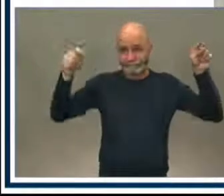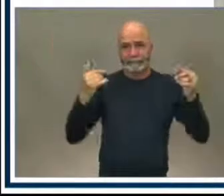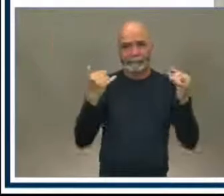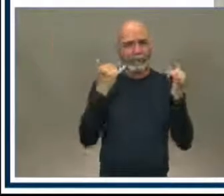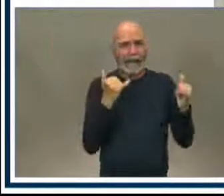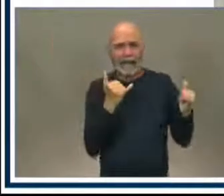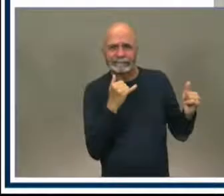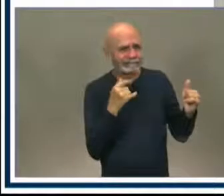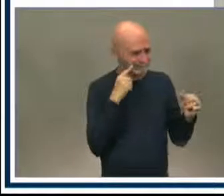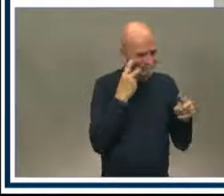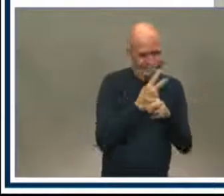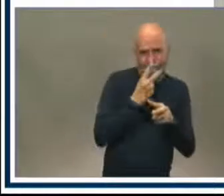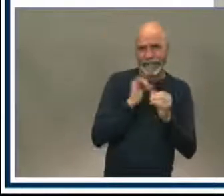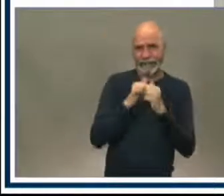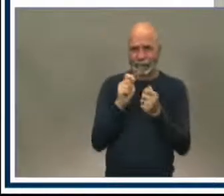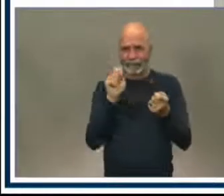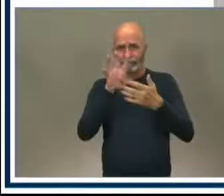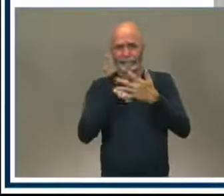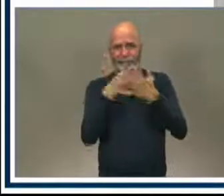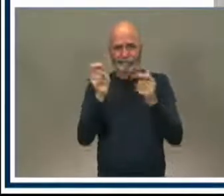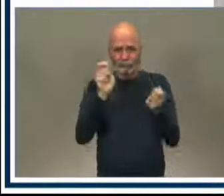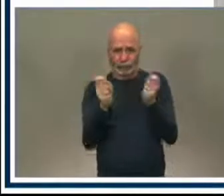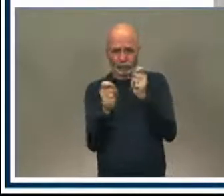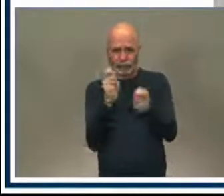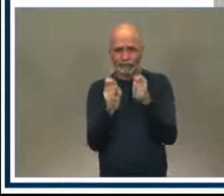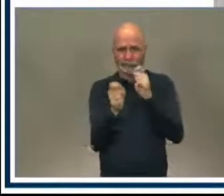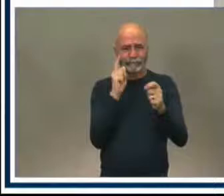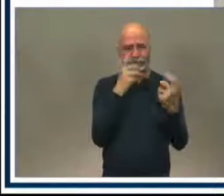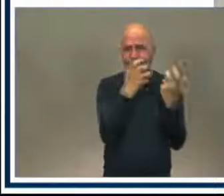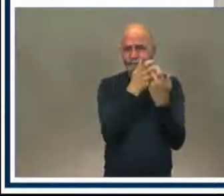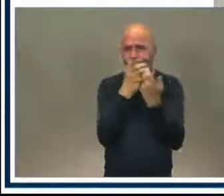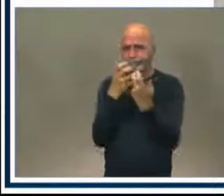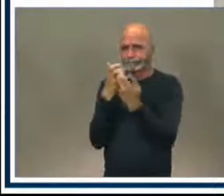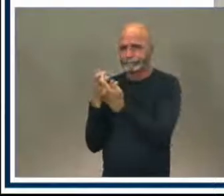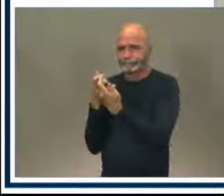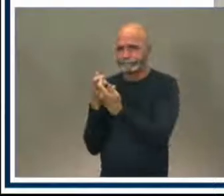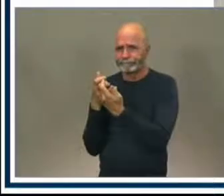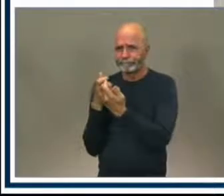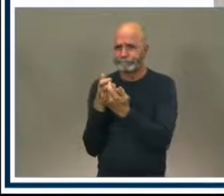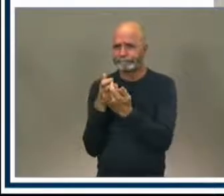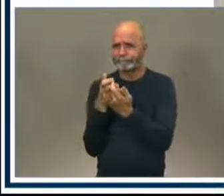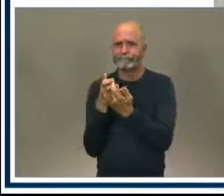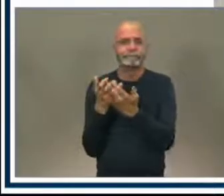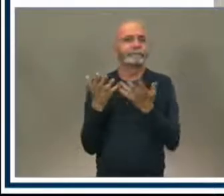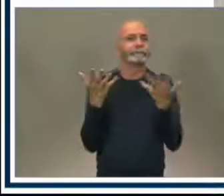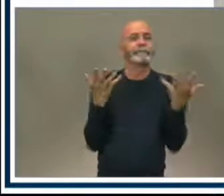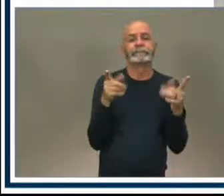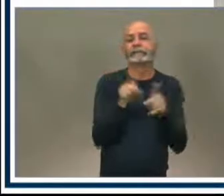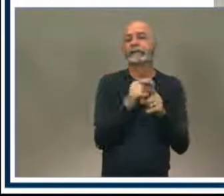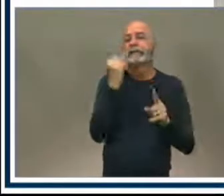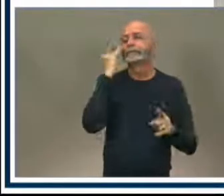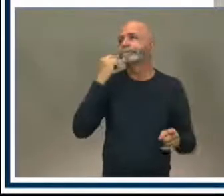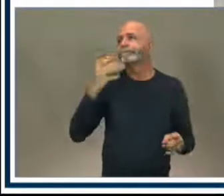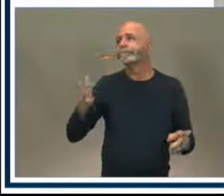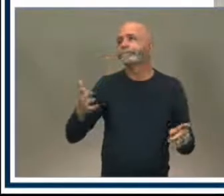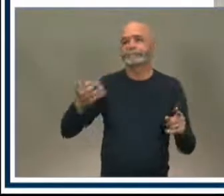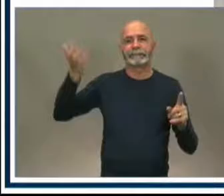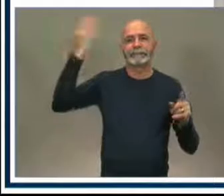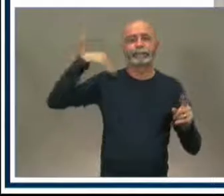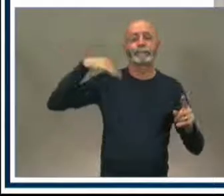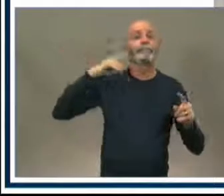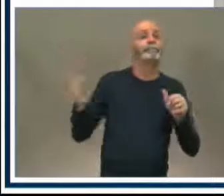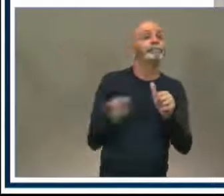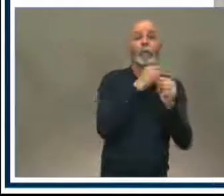they can move things around. And it could be, we had it during COVID before, in the first waves, that